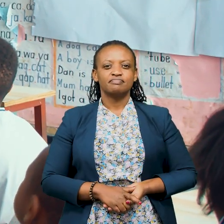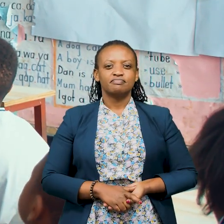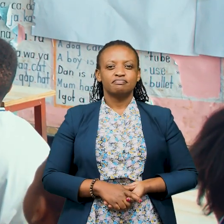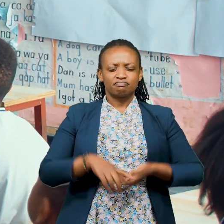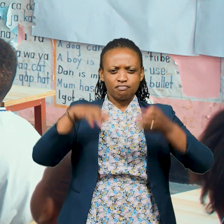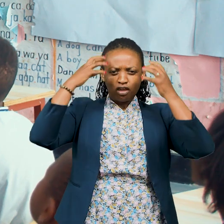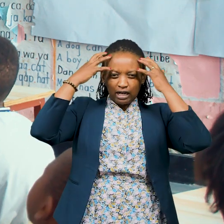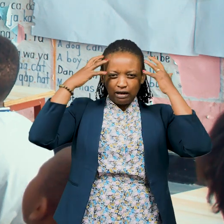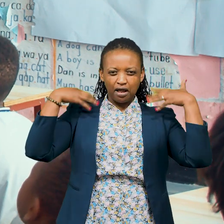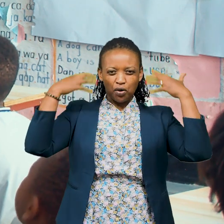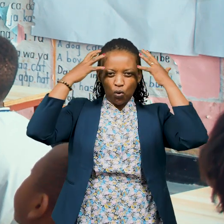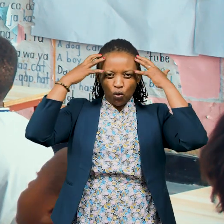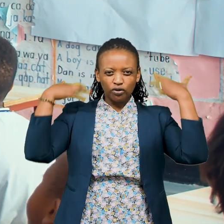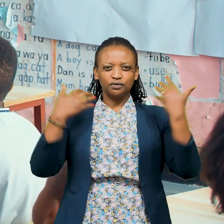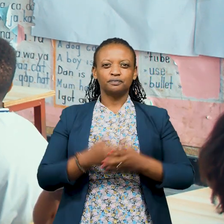lion,